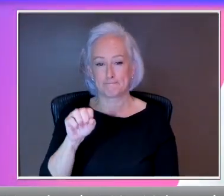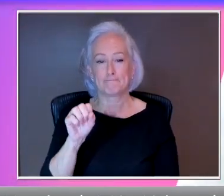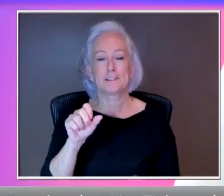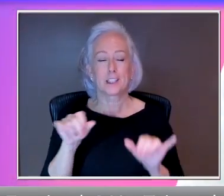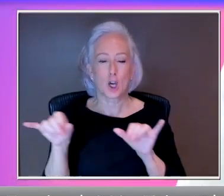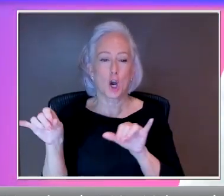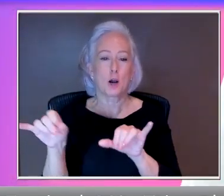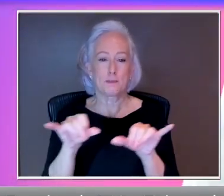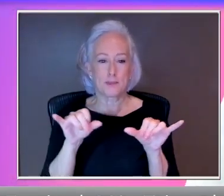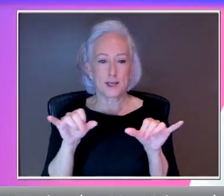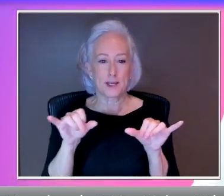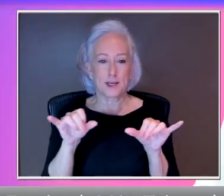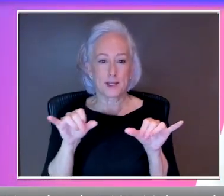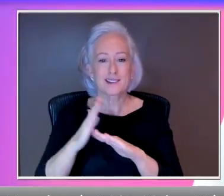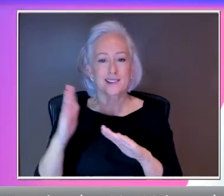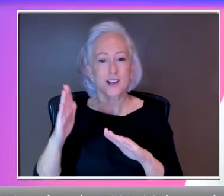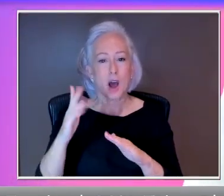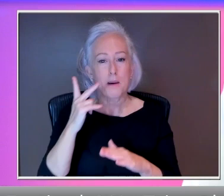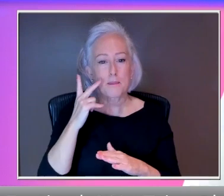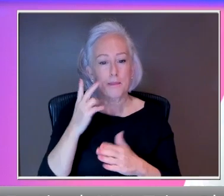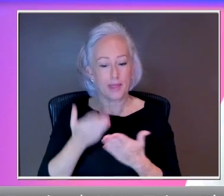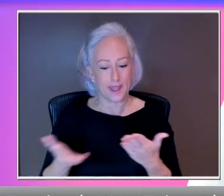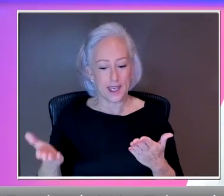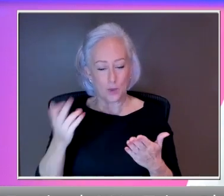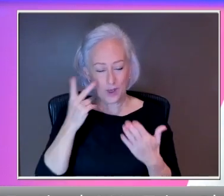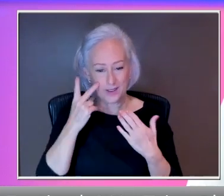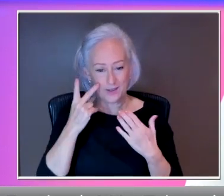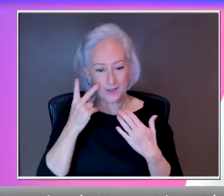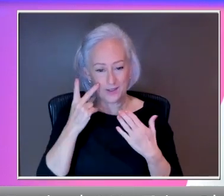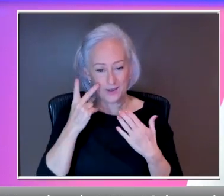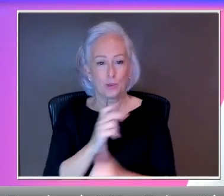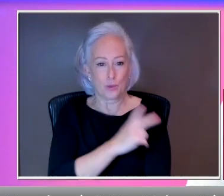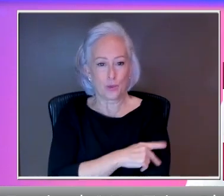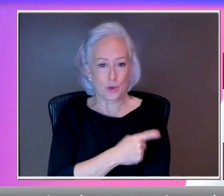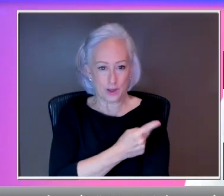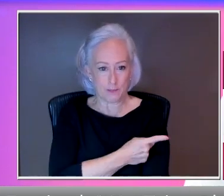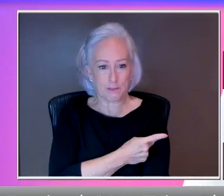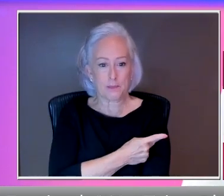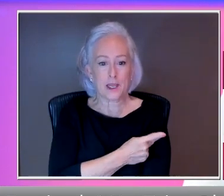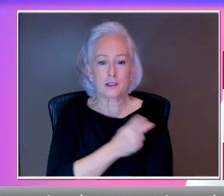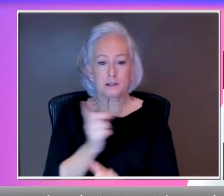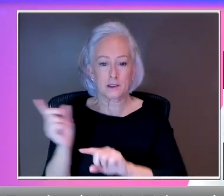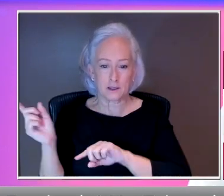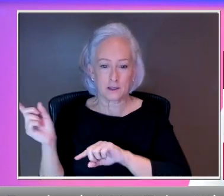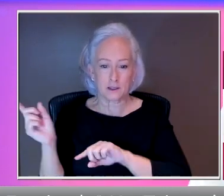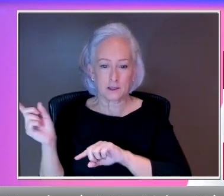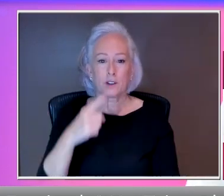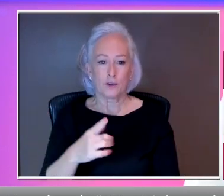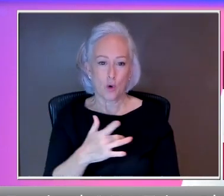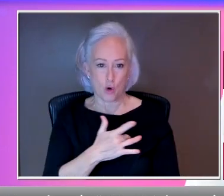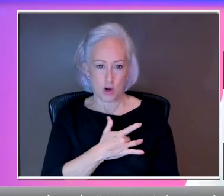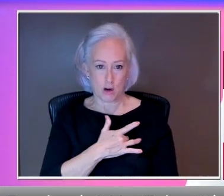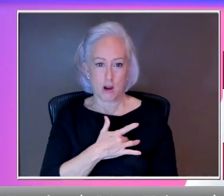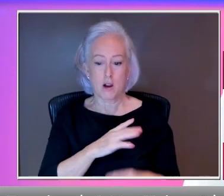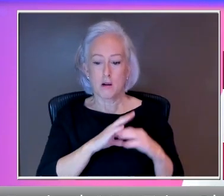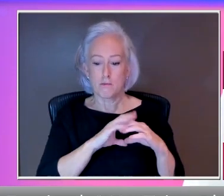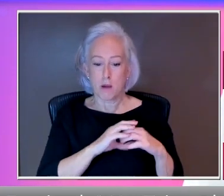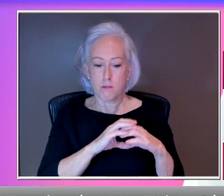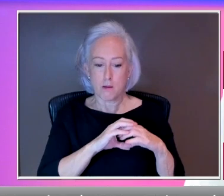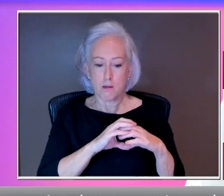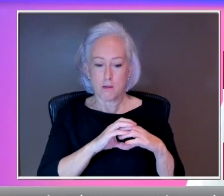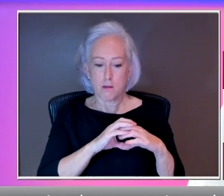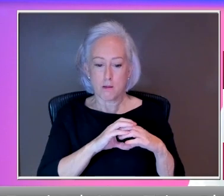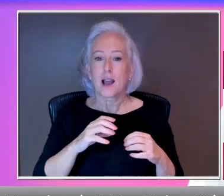one thing we've seen patients and an increase in office visits for is palpitations and tachycardia, so heart racing sensation